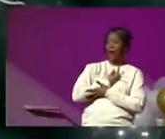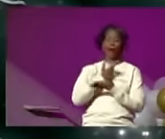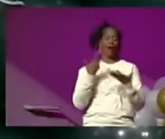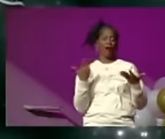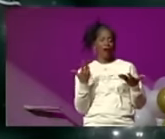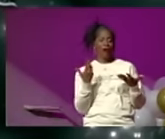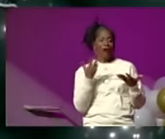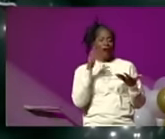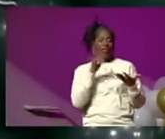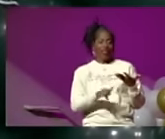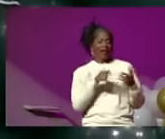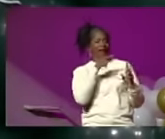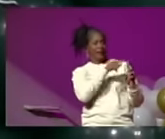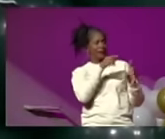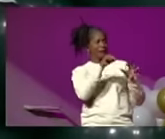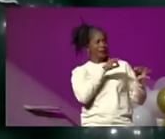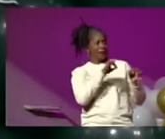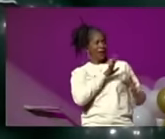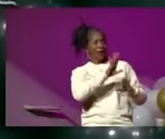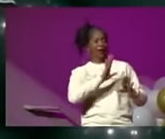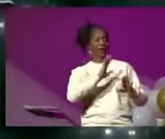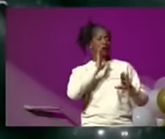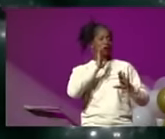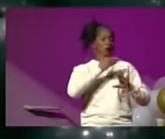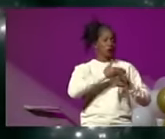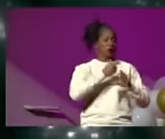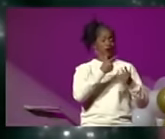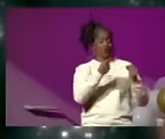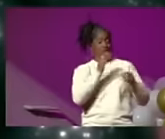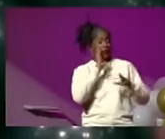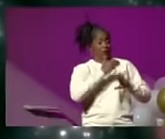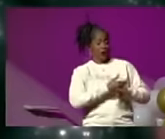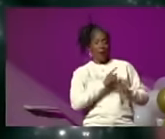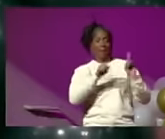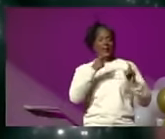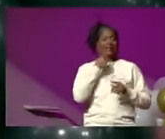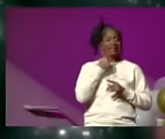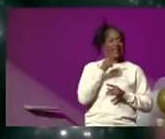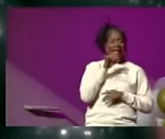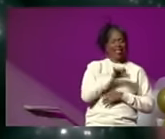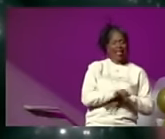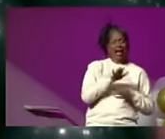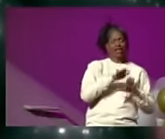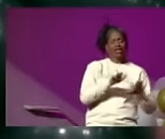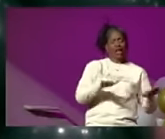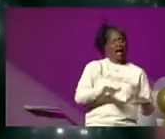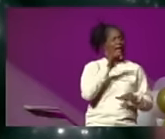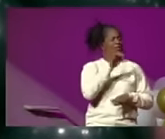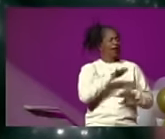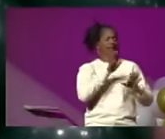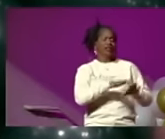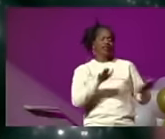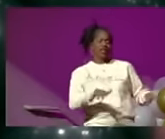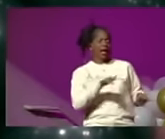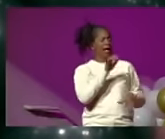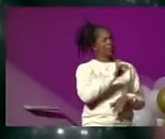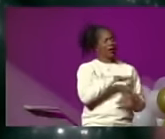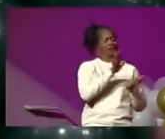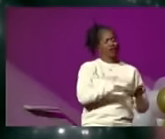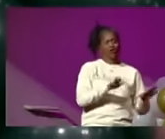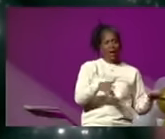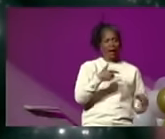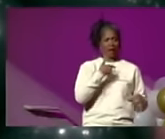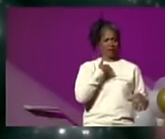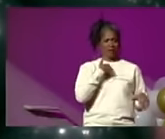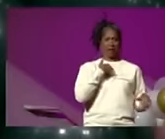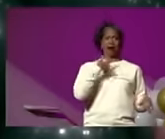was talking about his granddaughter, but the more he kept saying that child, I had to talk about another child,